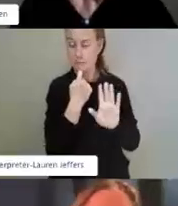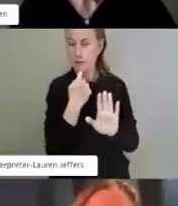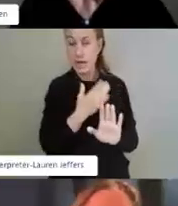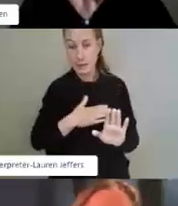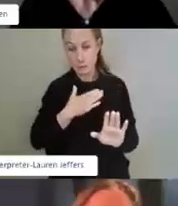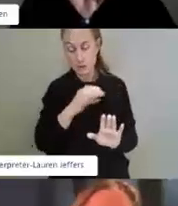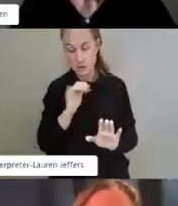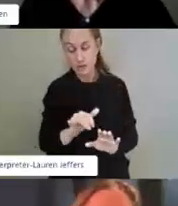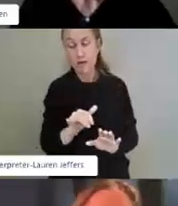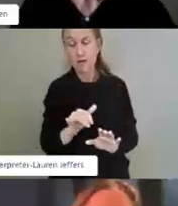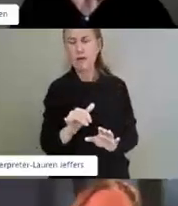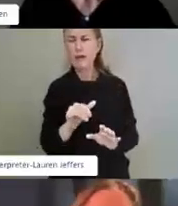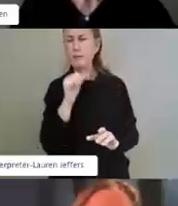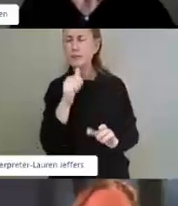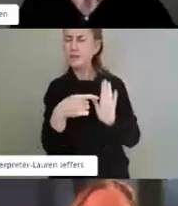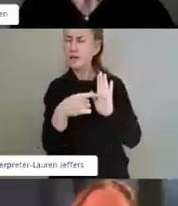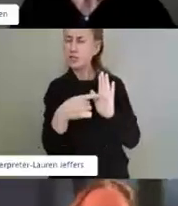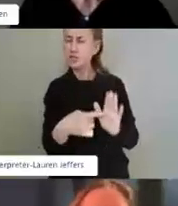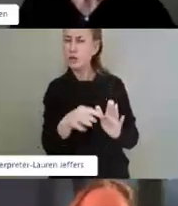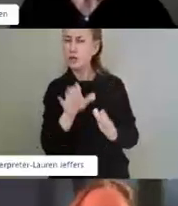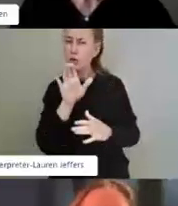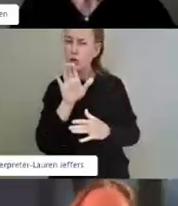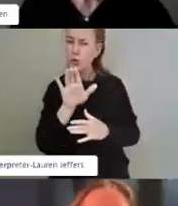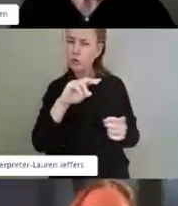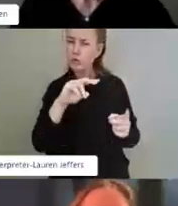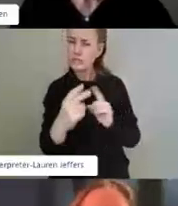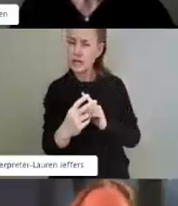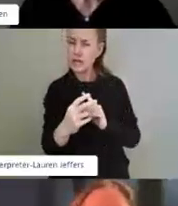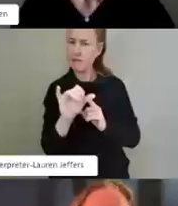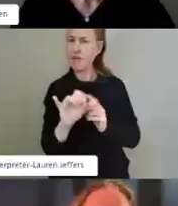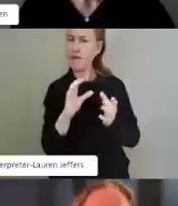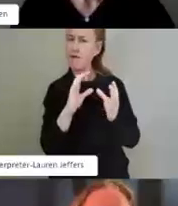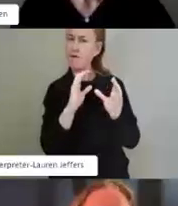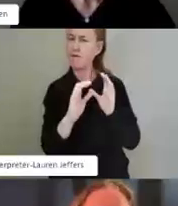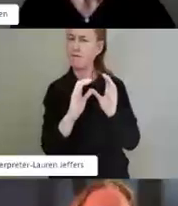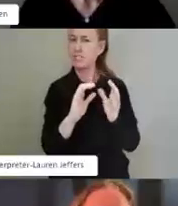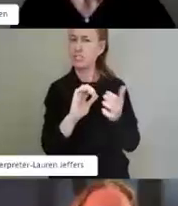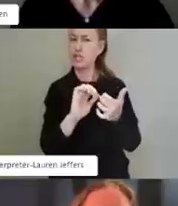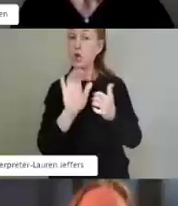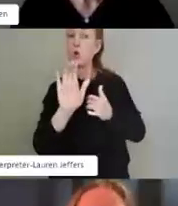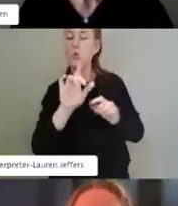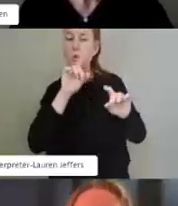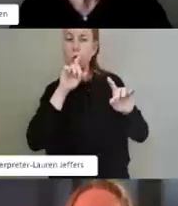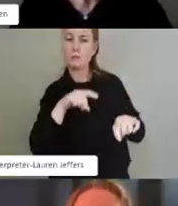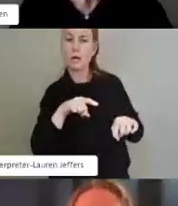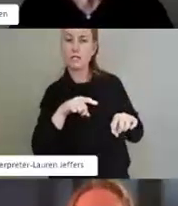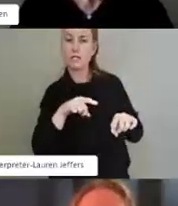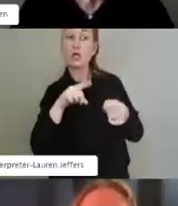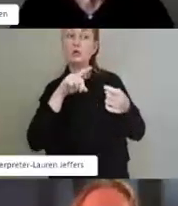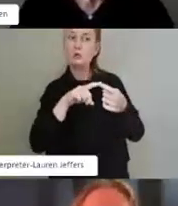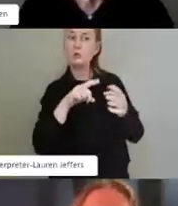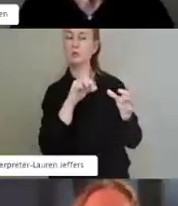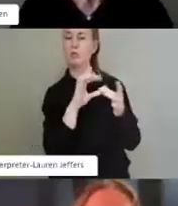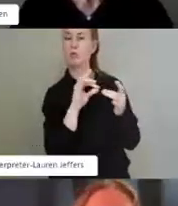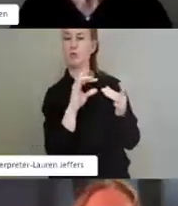at least from what I can tell, your side of that conversation, how you responded to those comments, including